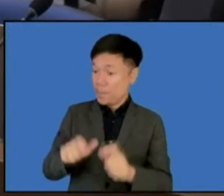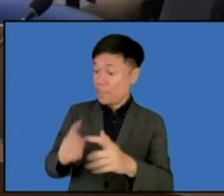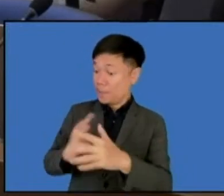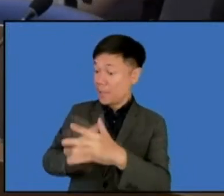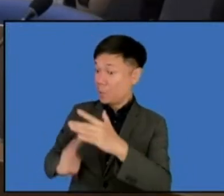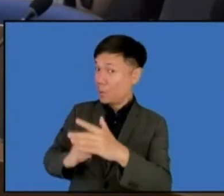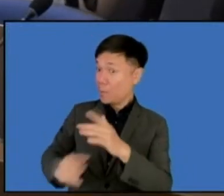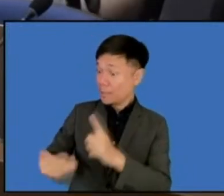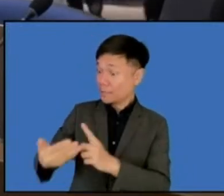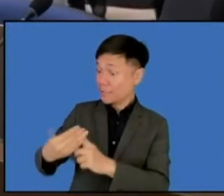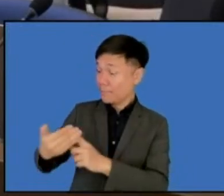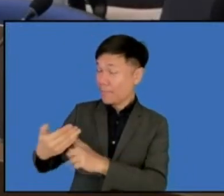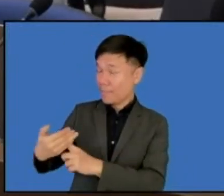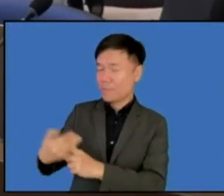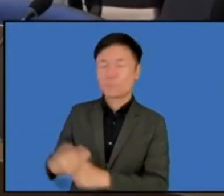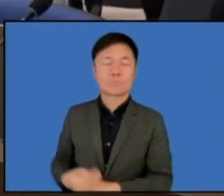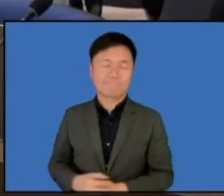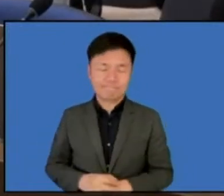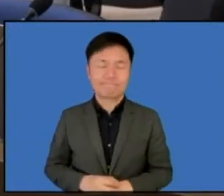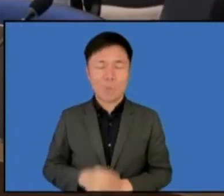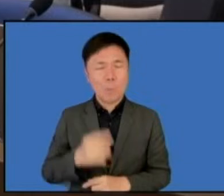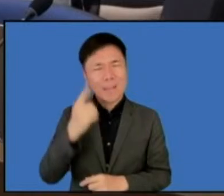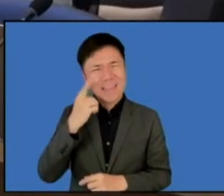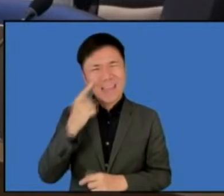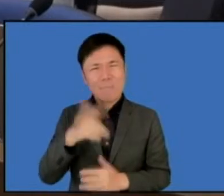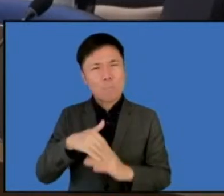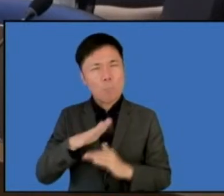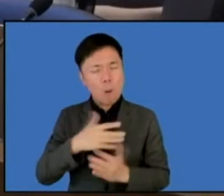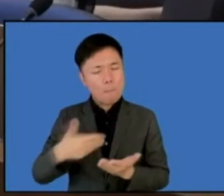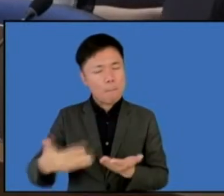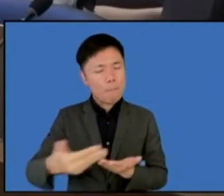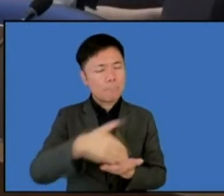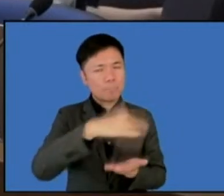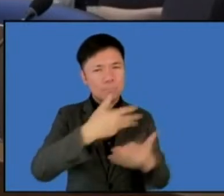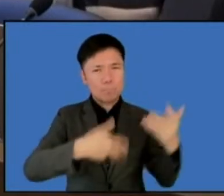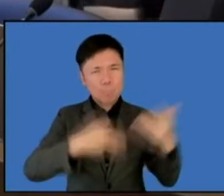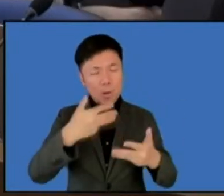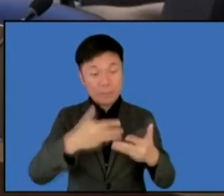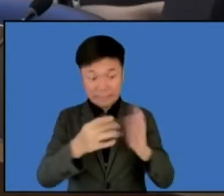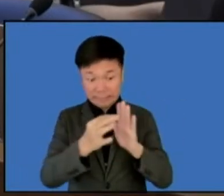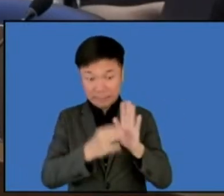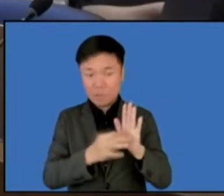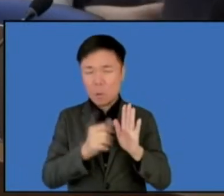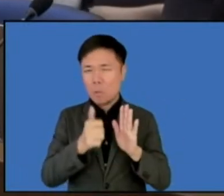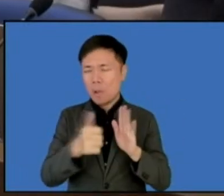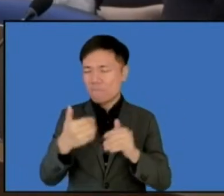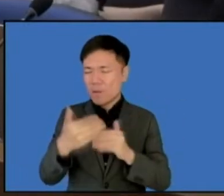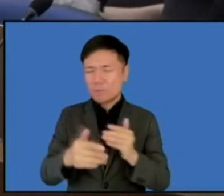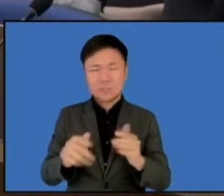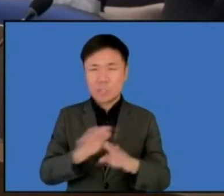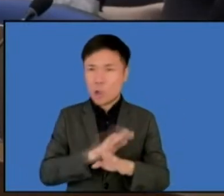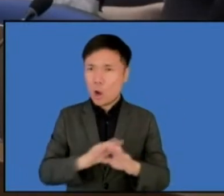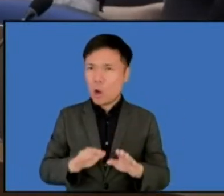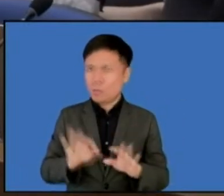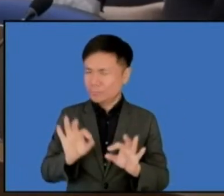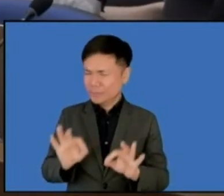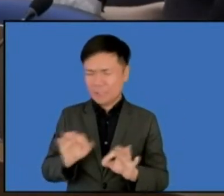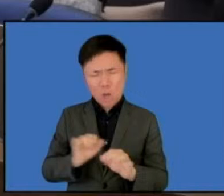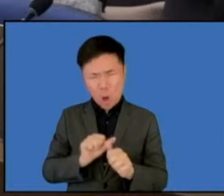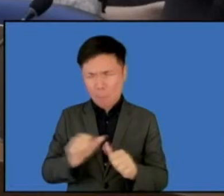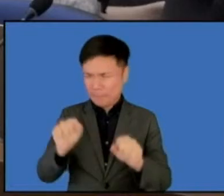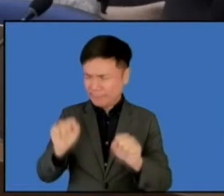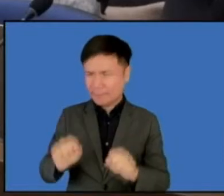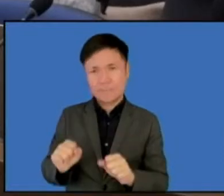systematically collect, protect, and integrate comprehensive data into policy making. Let us not forget that no migrant is illegal or irregular. It